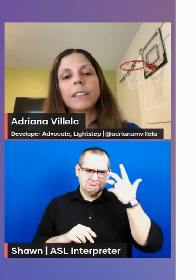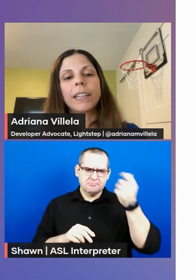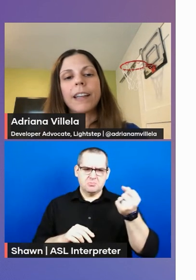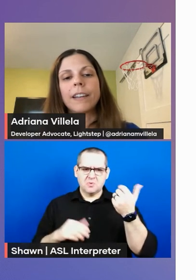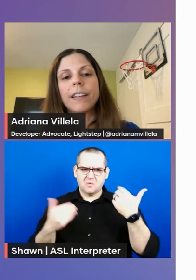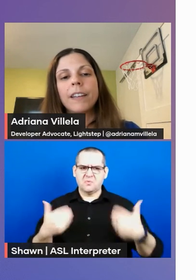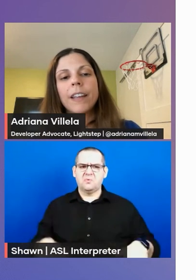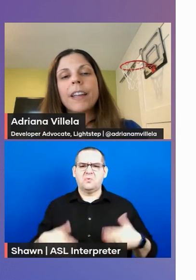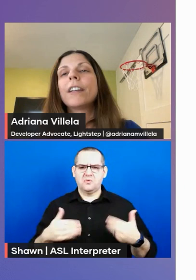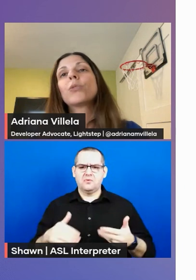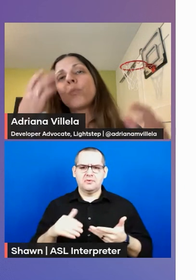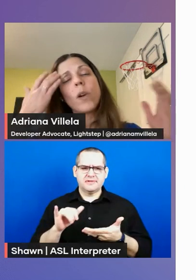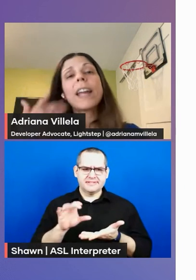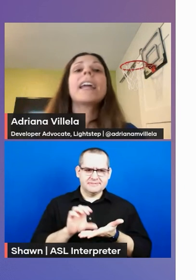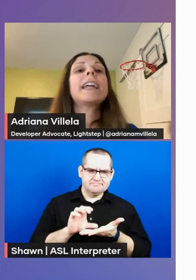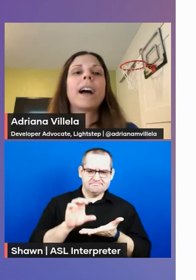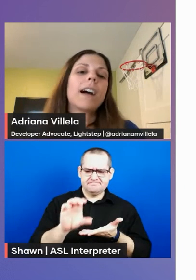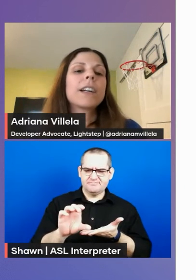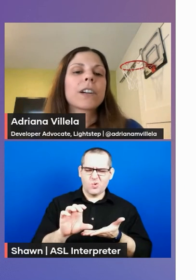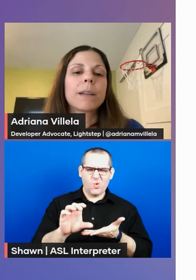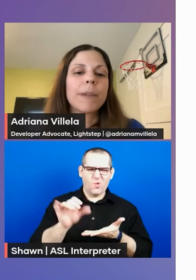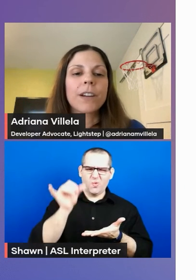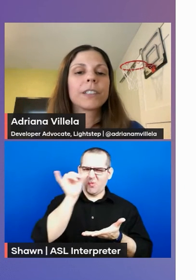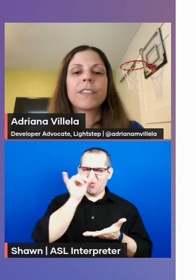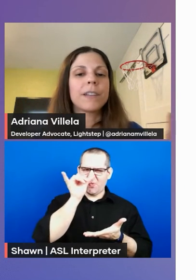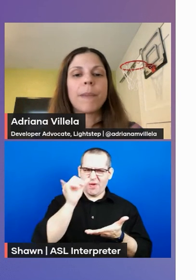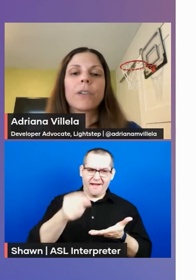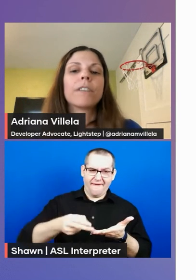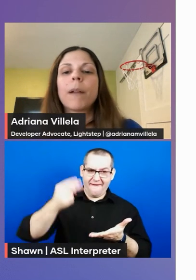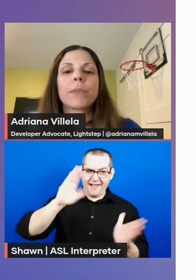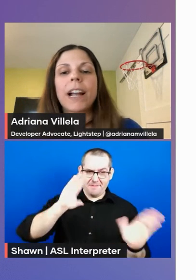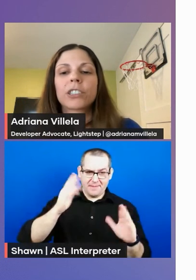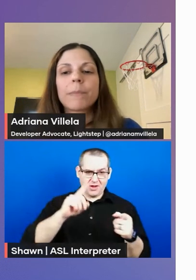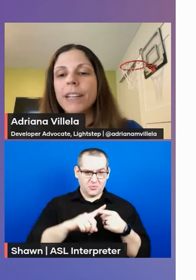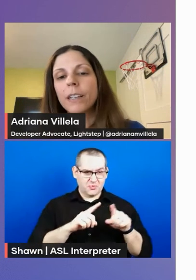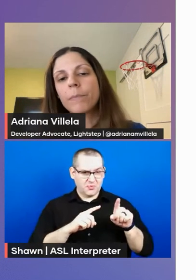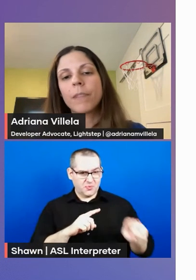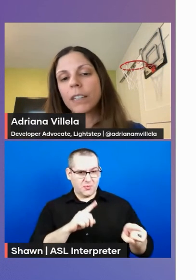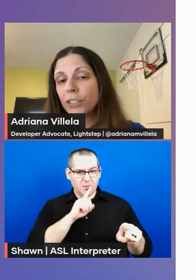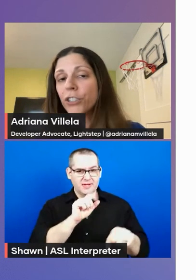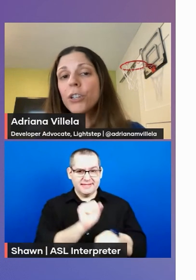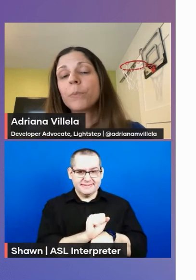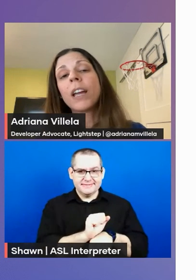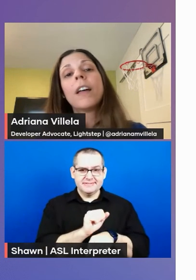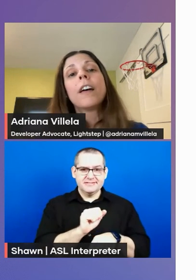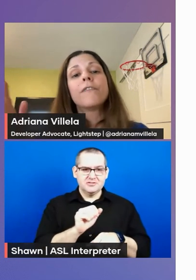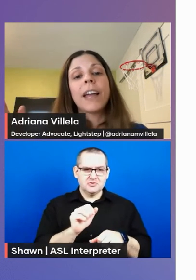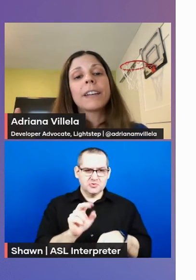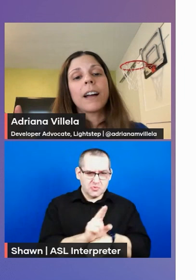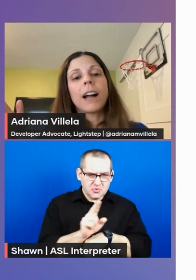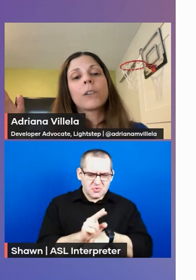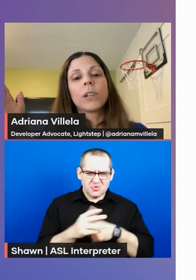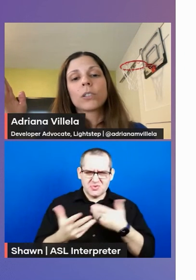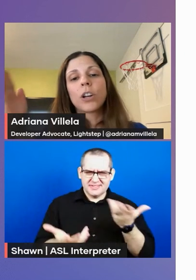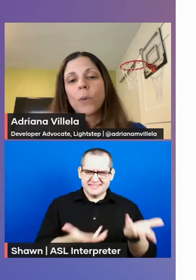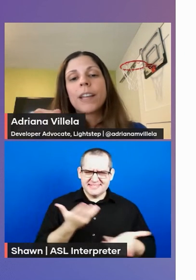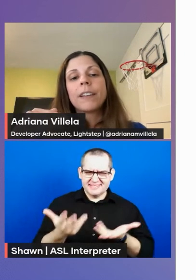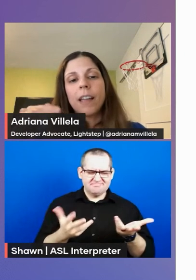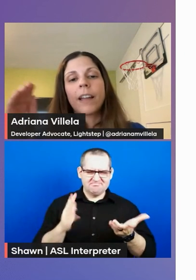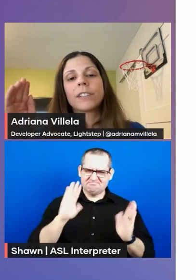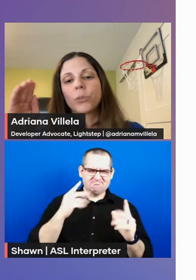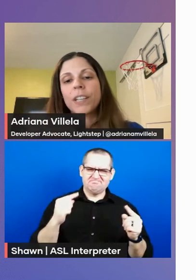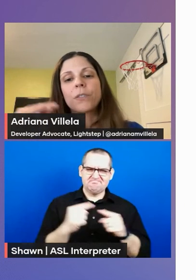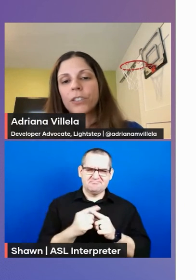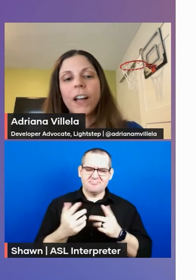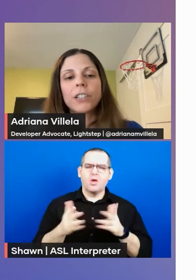been allocated is way higher compared to the amount of memory actually being consumed, then I will go